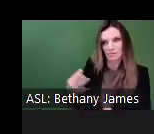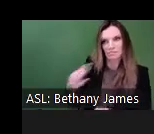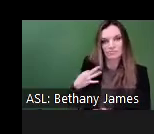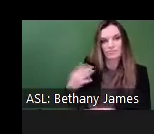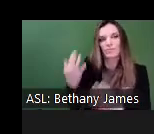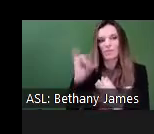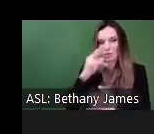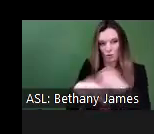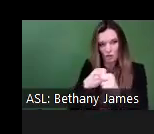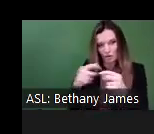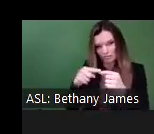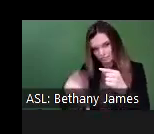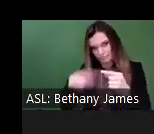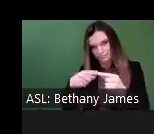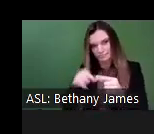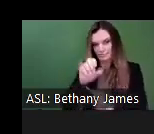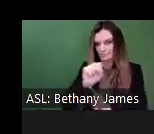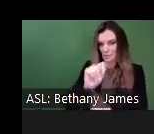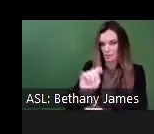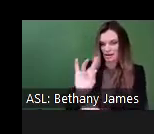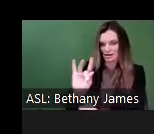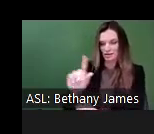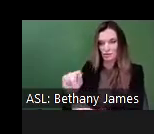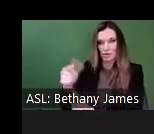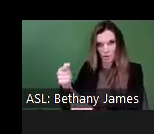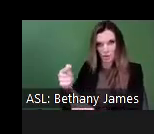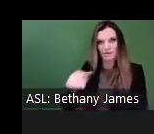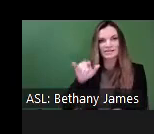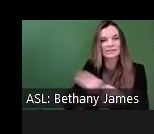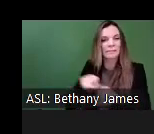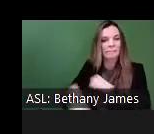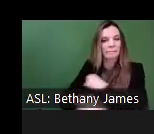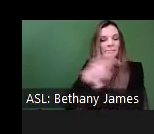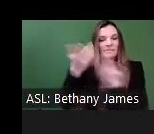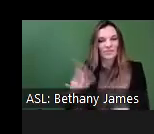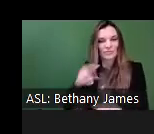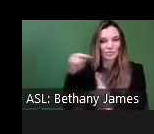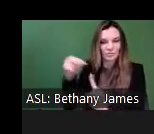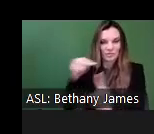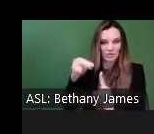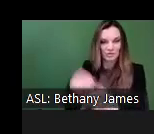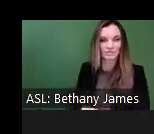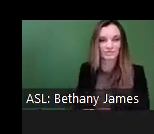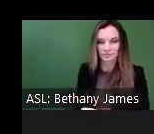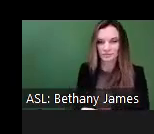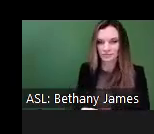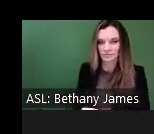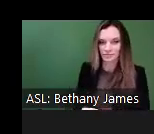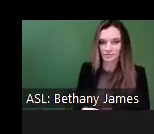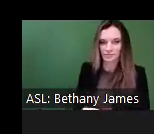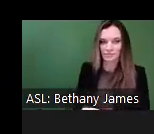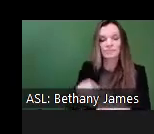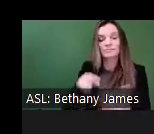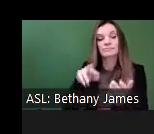only thing on her record, 3 years after September 18th, 2021, and that would be in